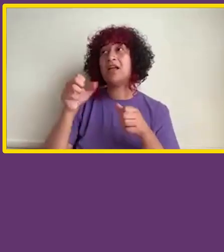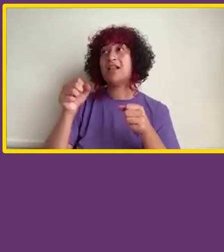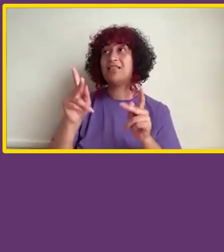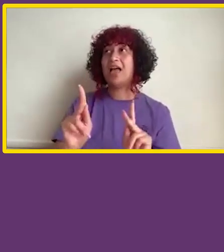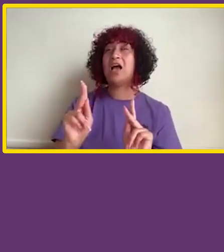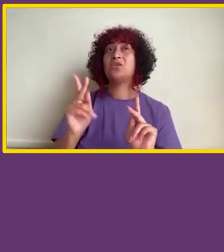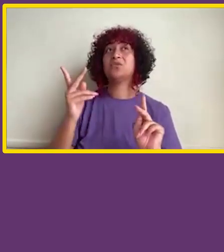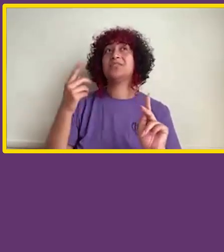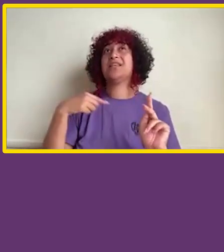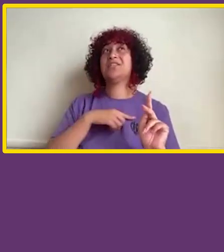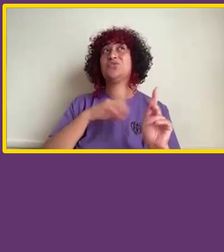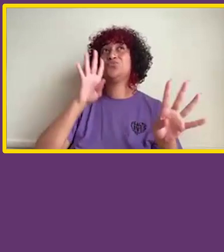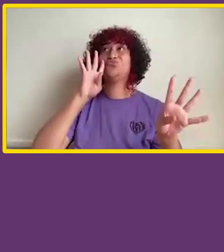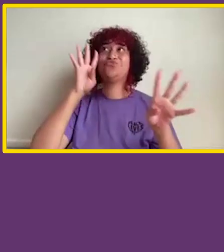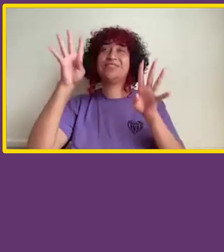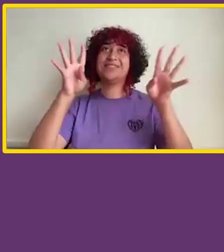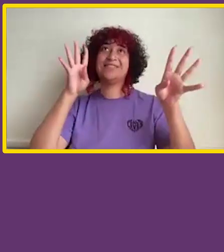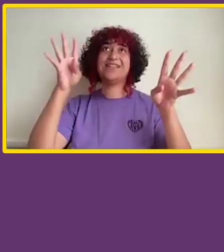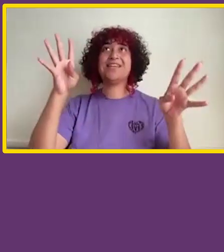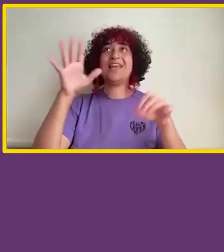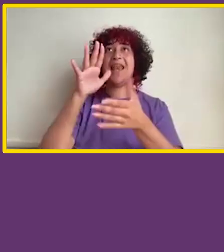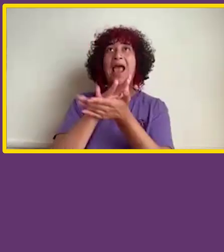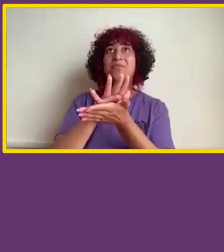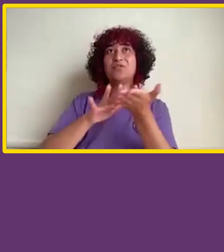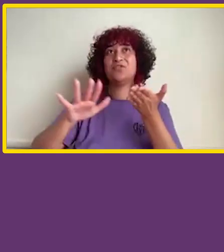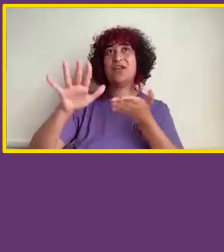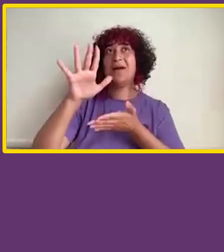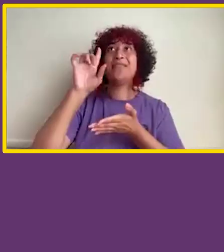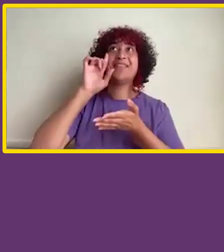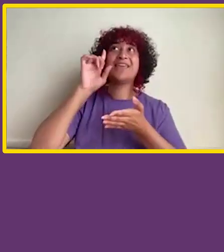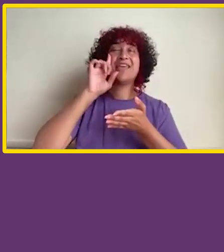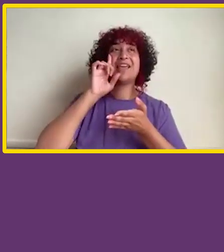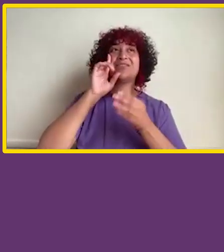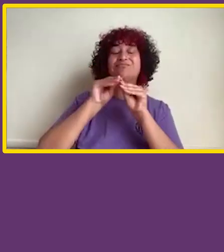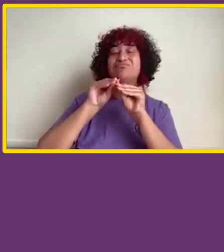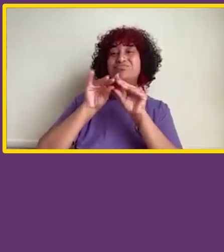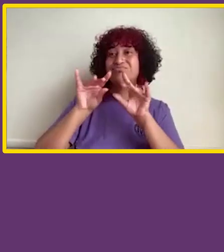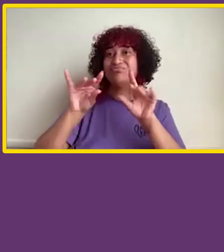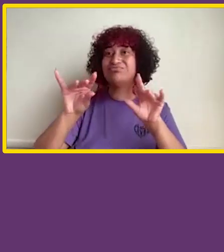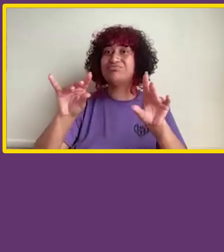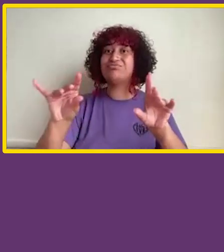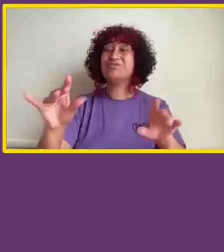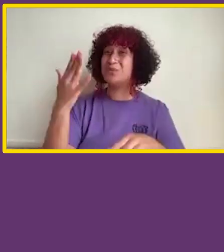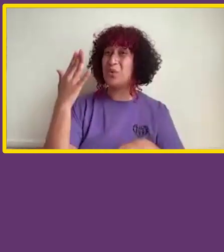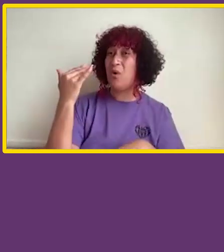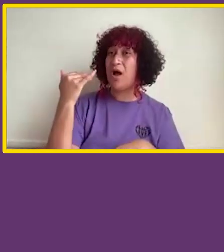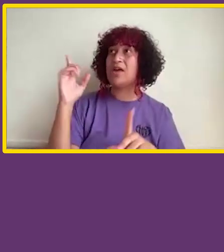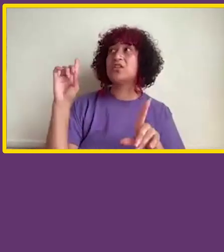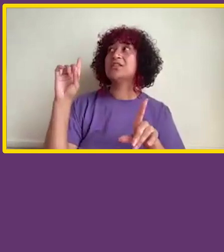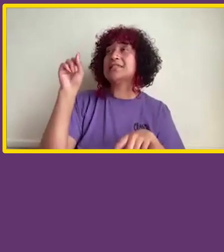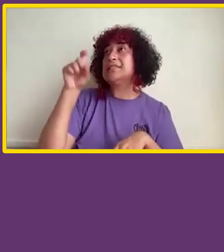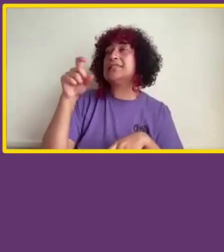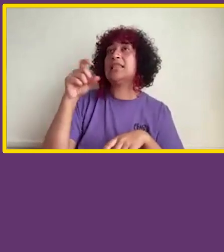this creativity and abstract thinking to flow, because there has had to have been a